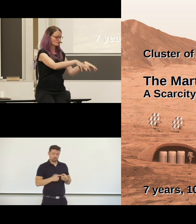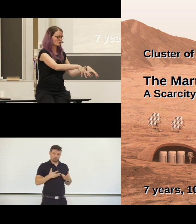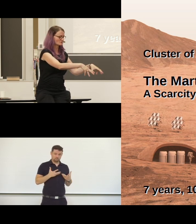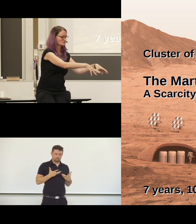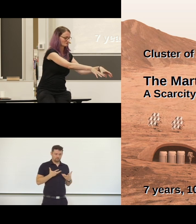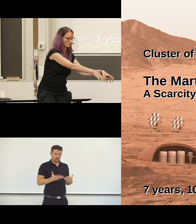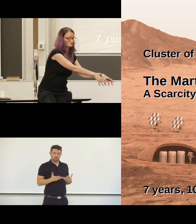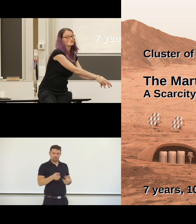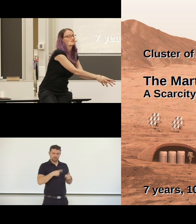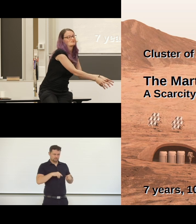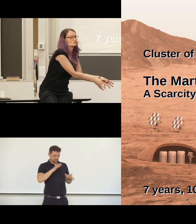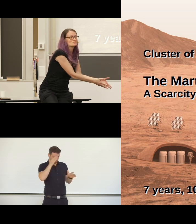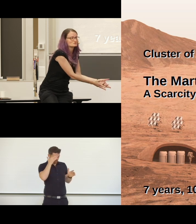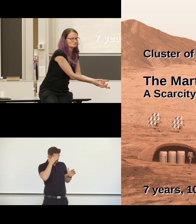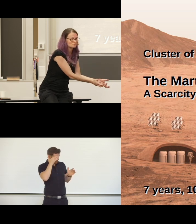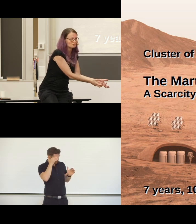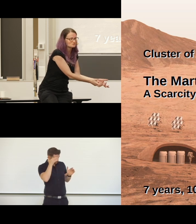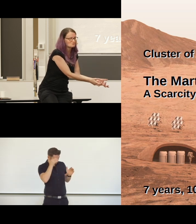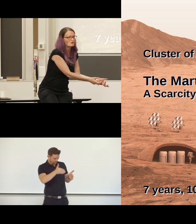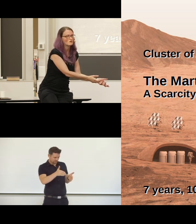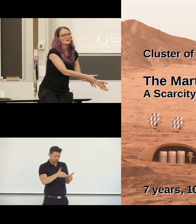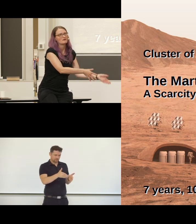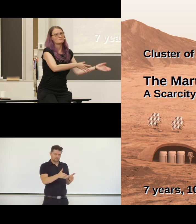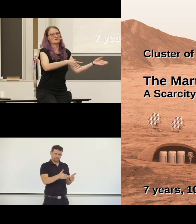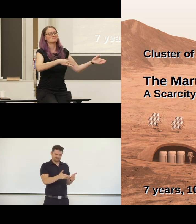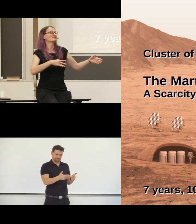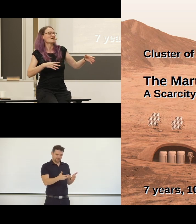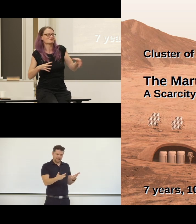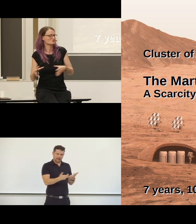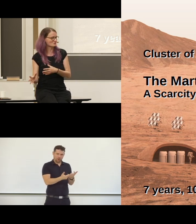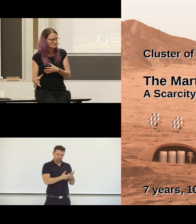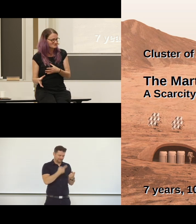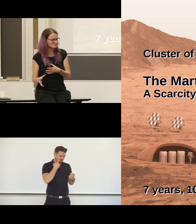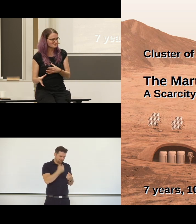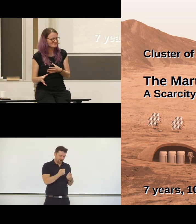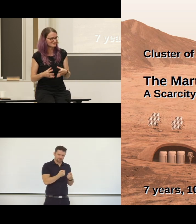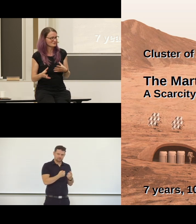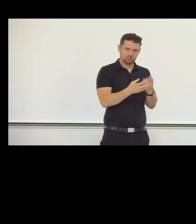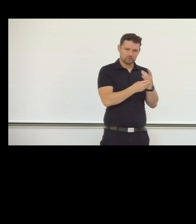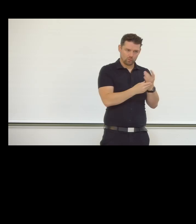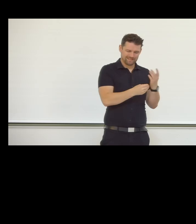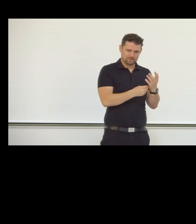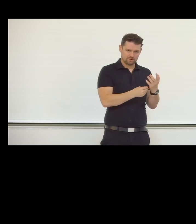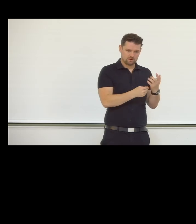our focus is, just getting the resources from the ground somehow, and being able to process them in a way we can